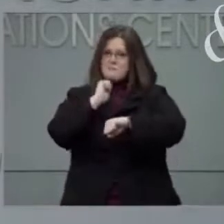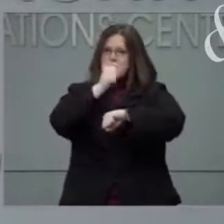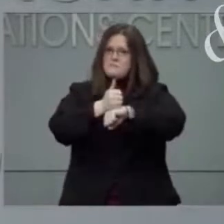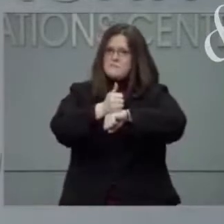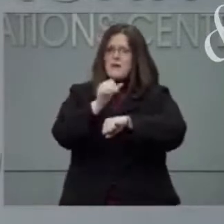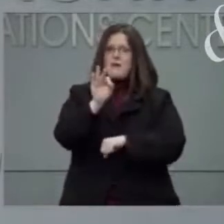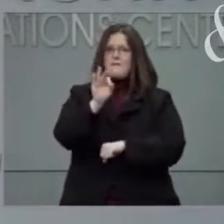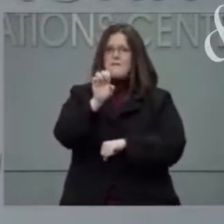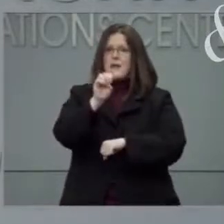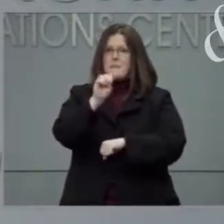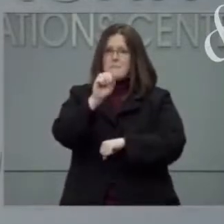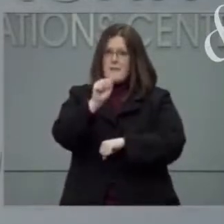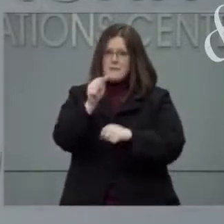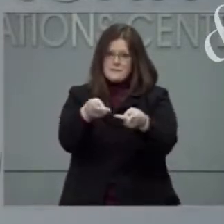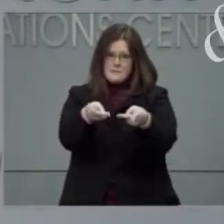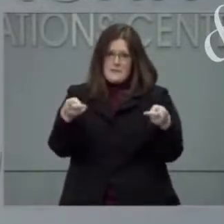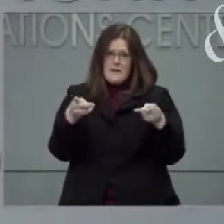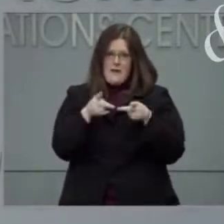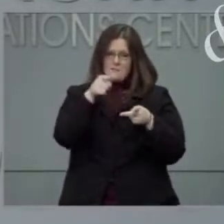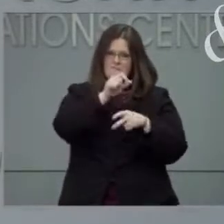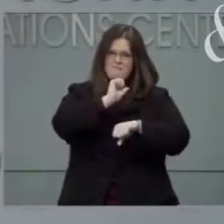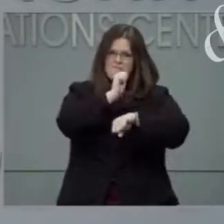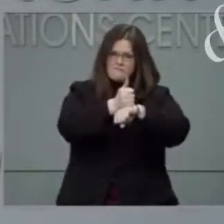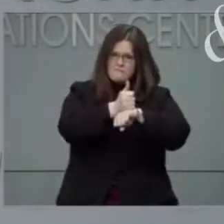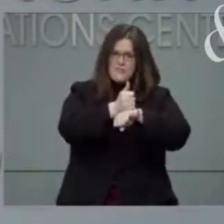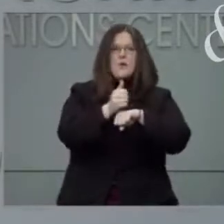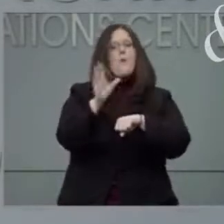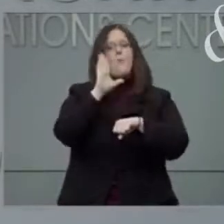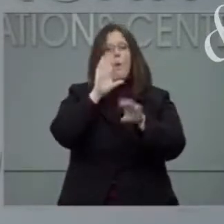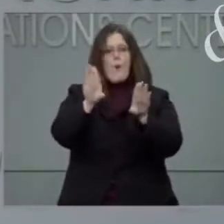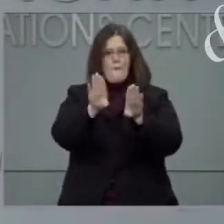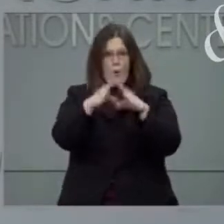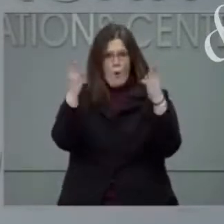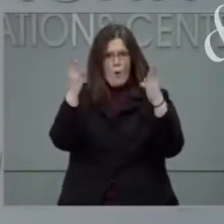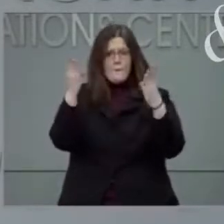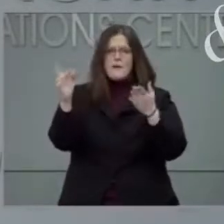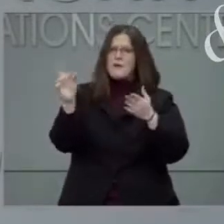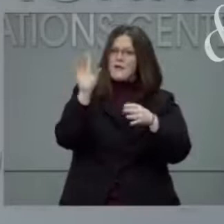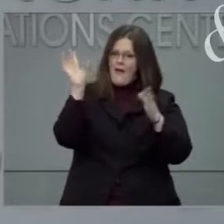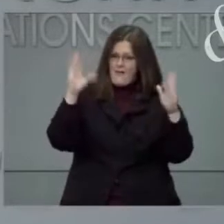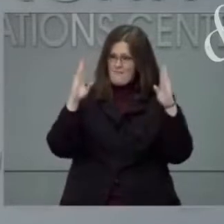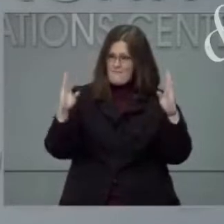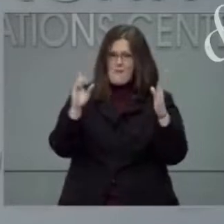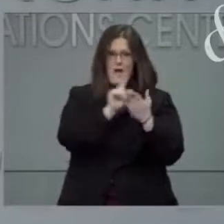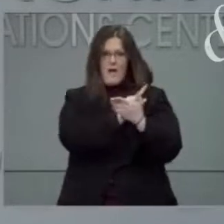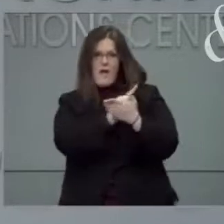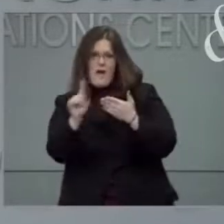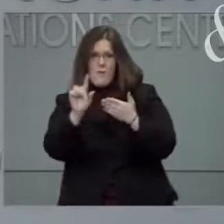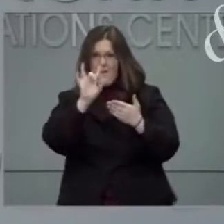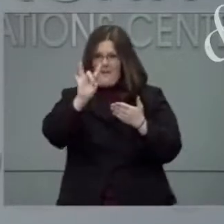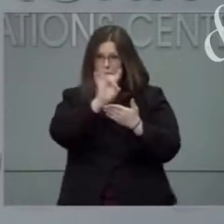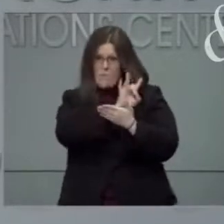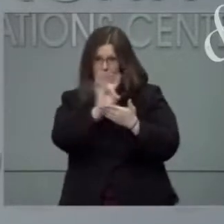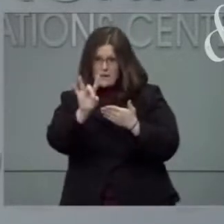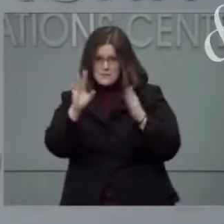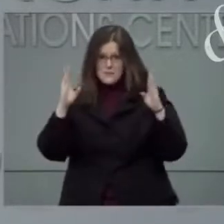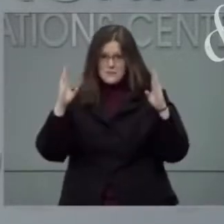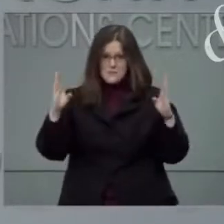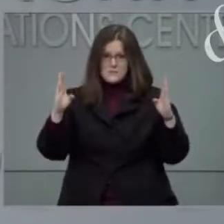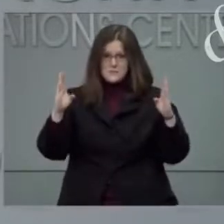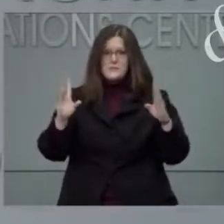12 hours a day, 7 days a week, and will provide up to 3,000 vaccinations a day for 8